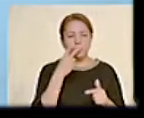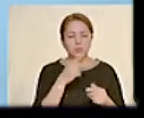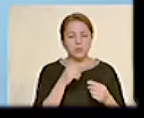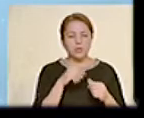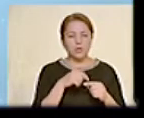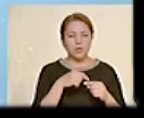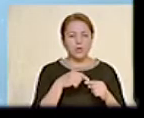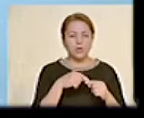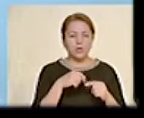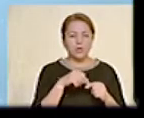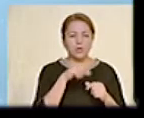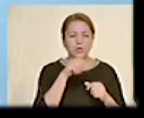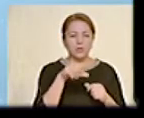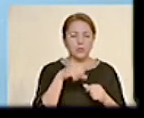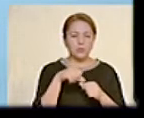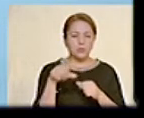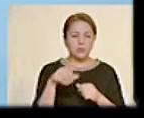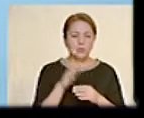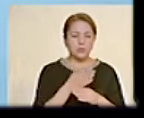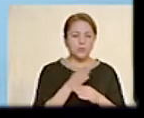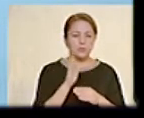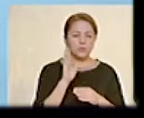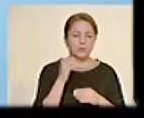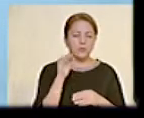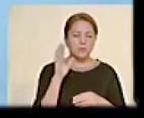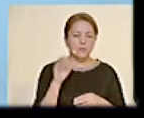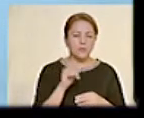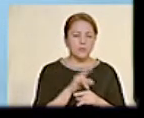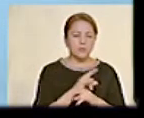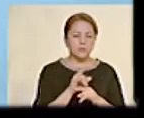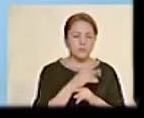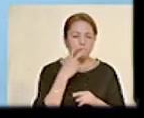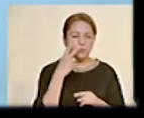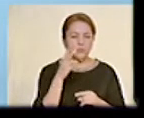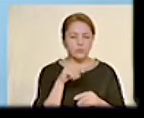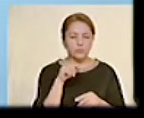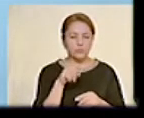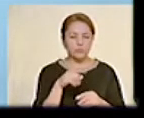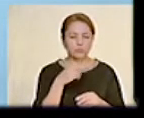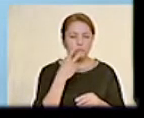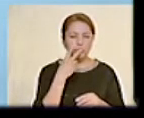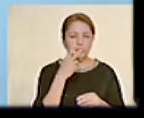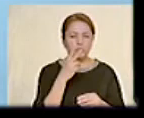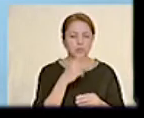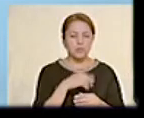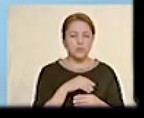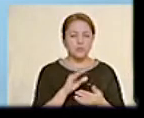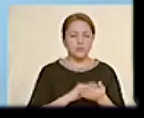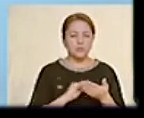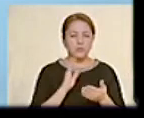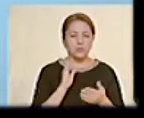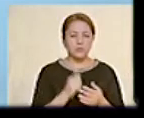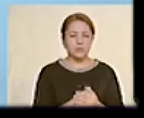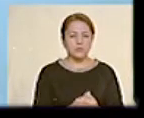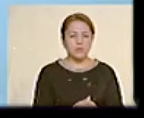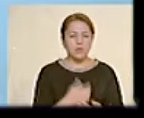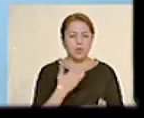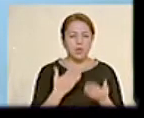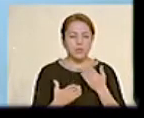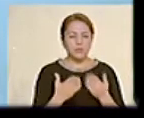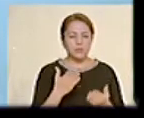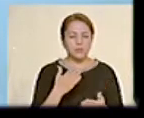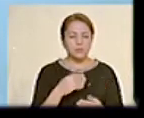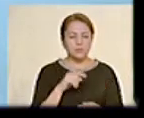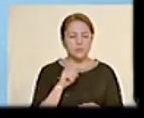tarzda ajralib turadi va bizning sichqoncha ko'rsatkichimiz ushbu ko'rinishda ifodalanadi. Agarda biz